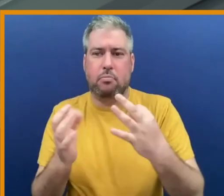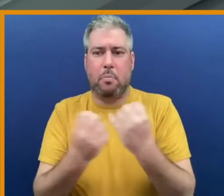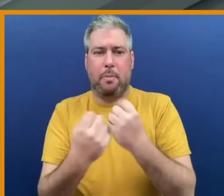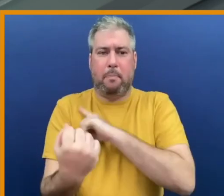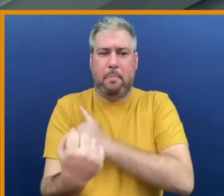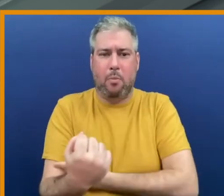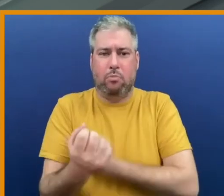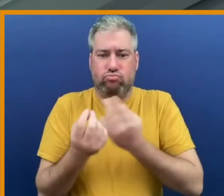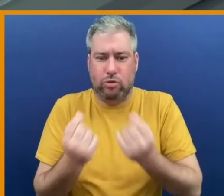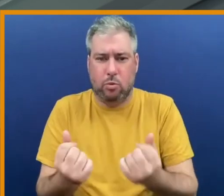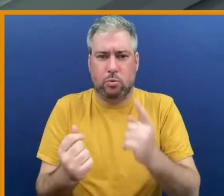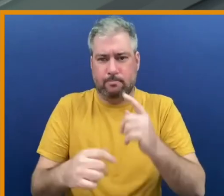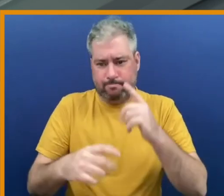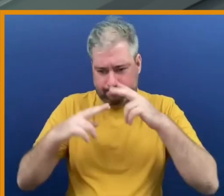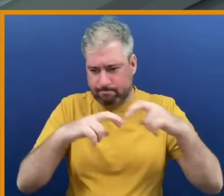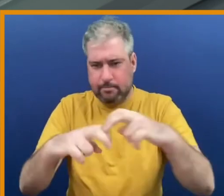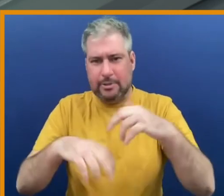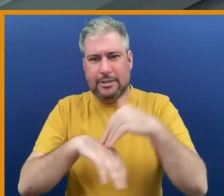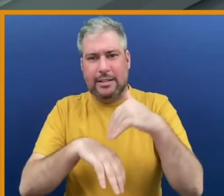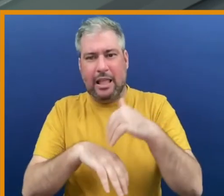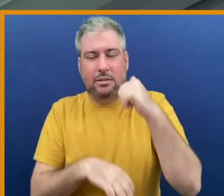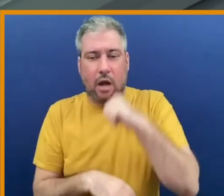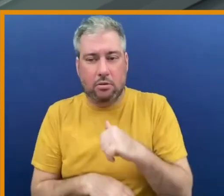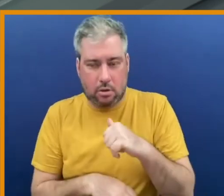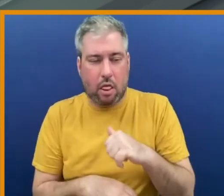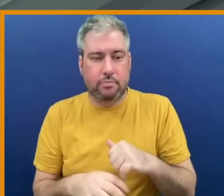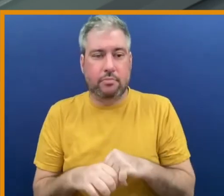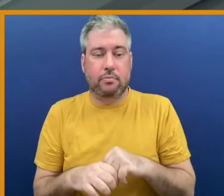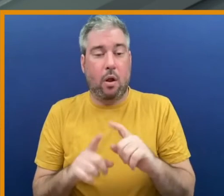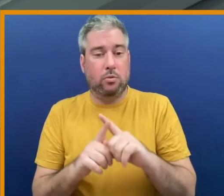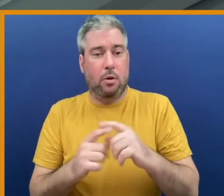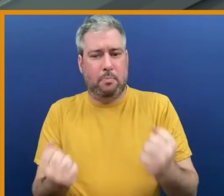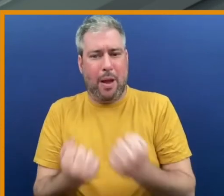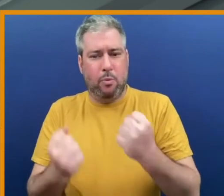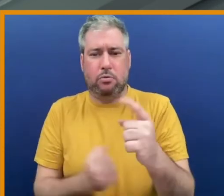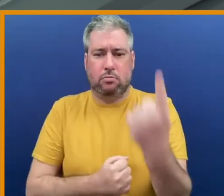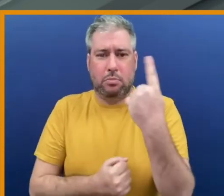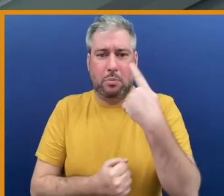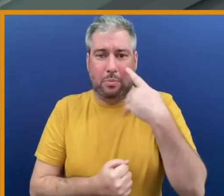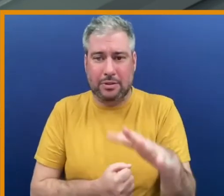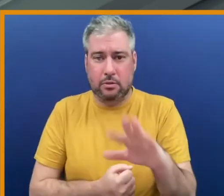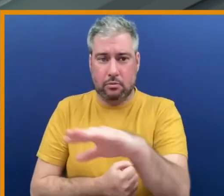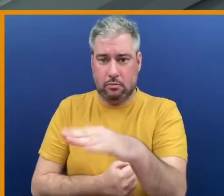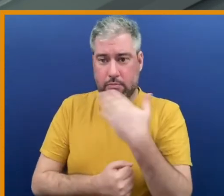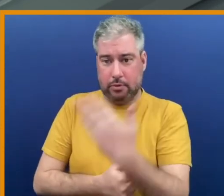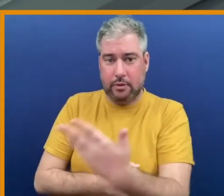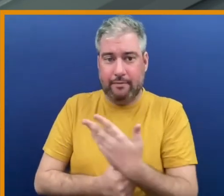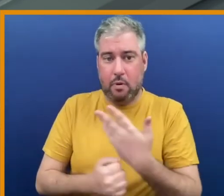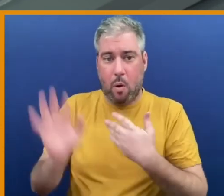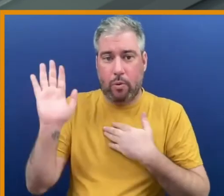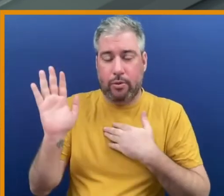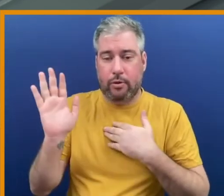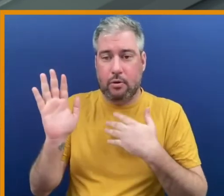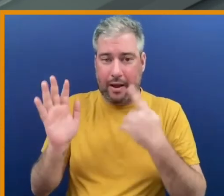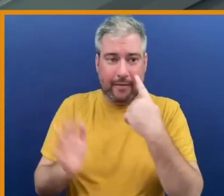require them to give evidence under oath. We also need a truly independent investigation system. And at present, it's the equivalent